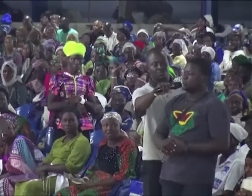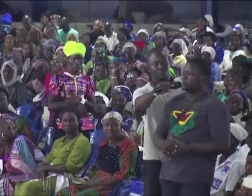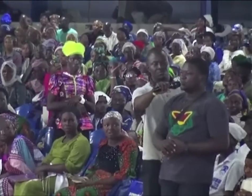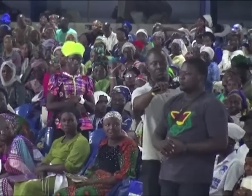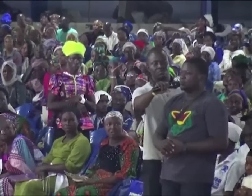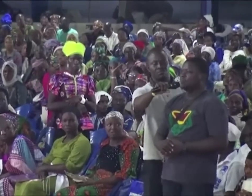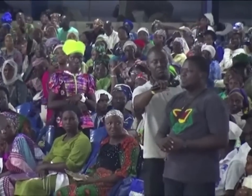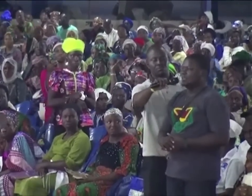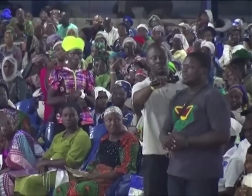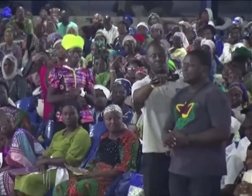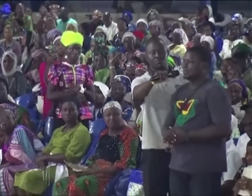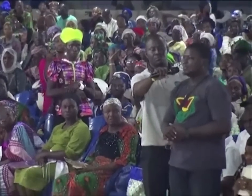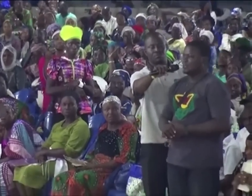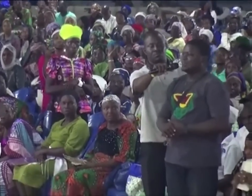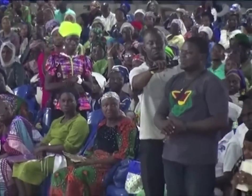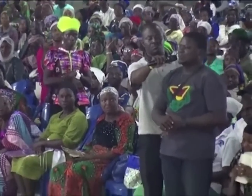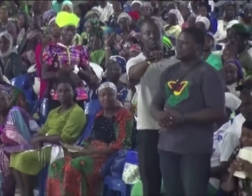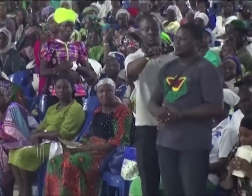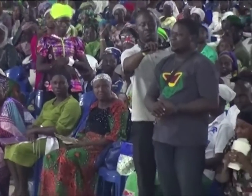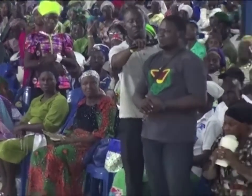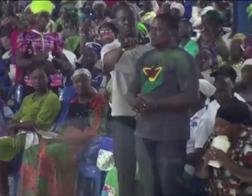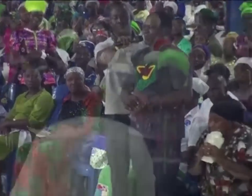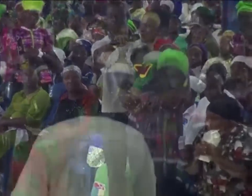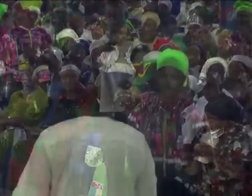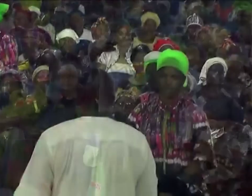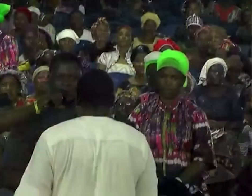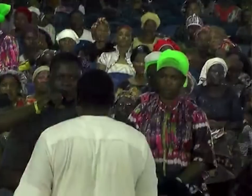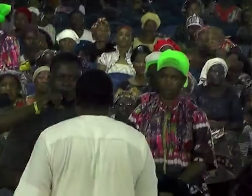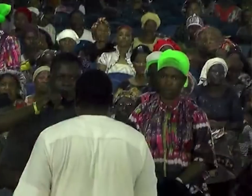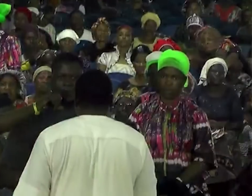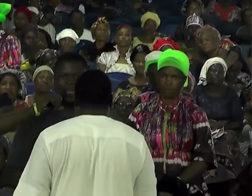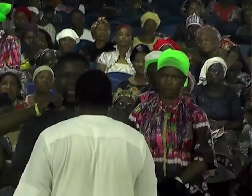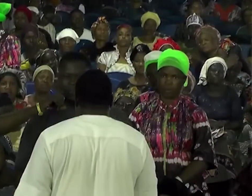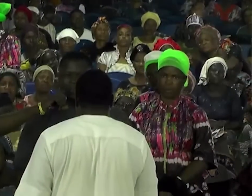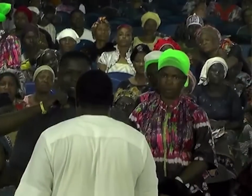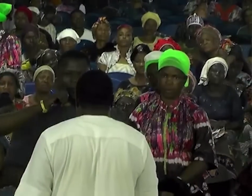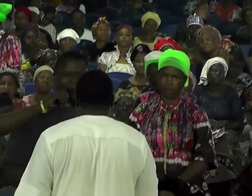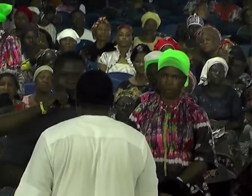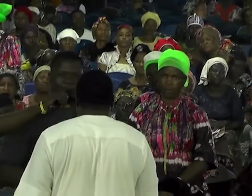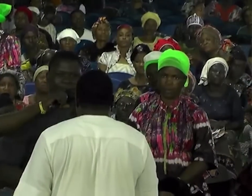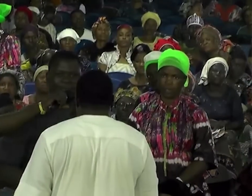It's possible. You can do it. When are you going to do that? I can do it now.